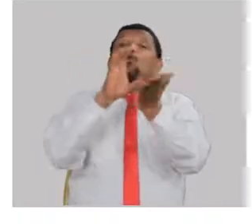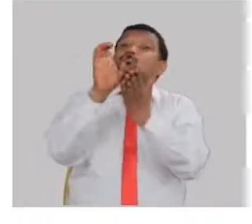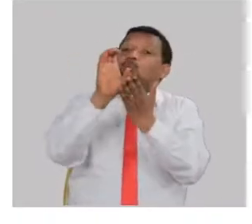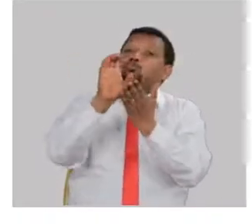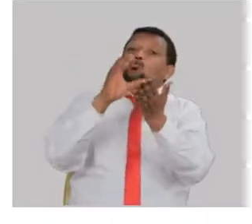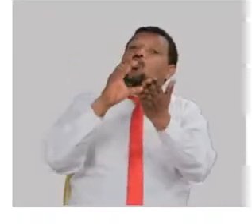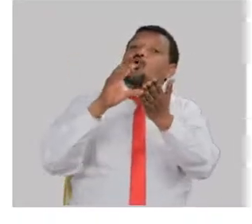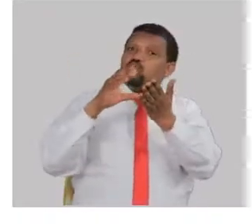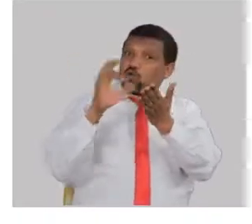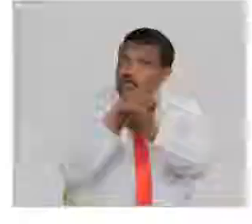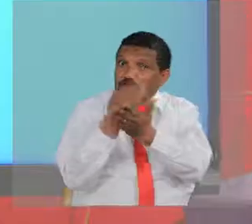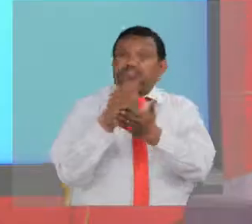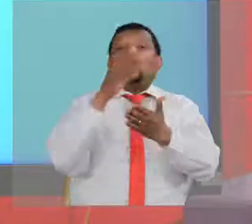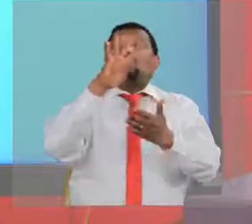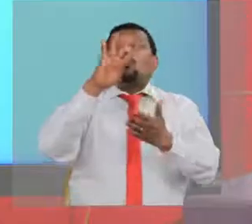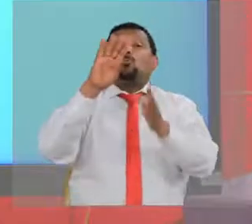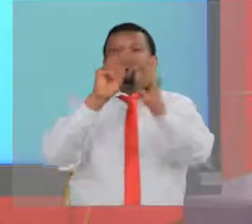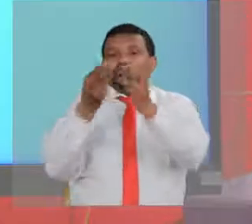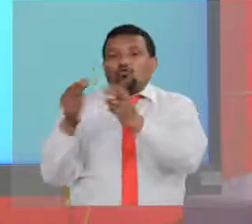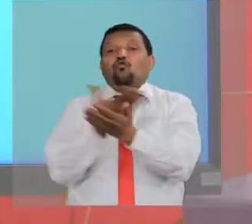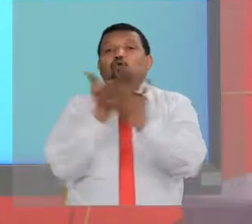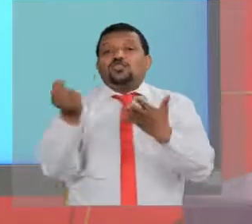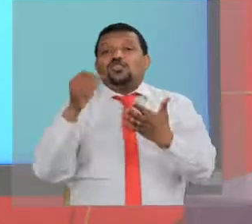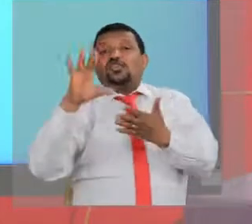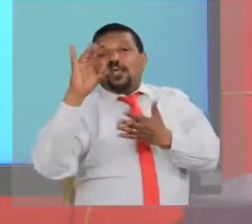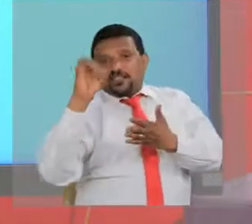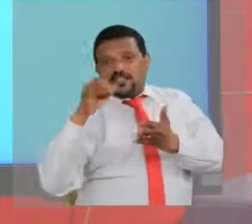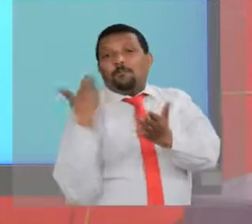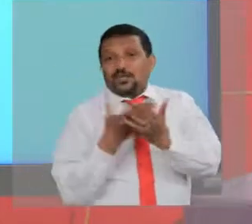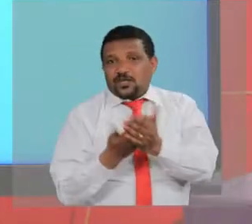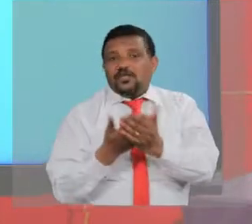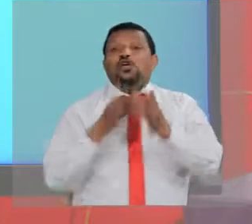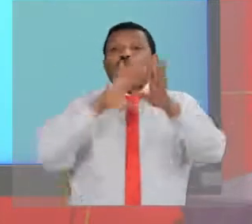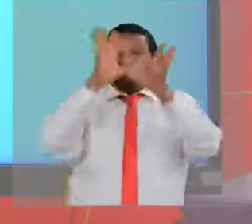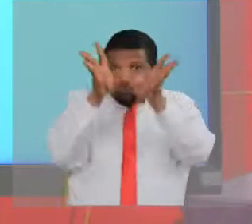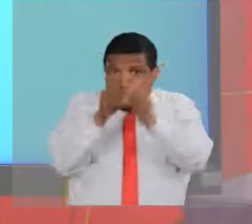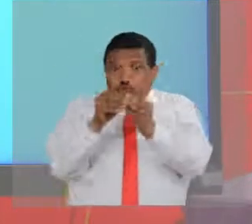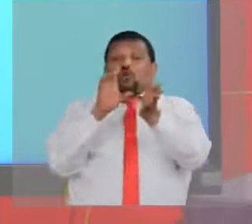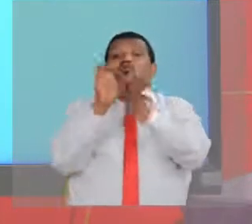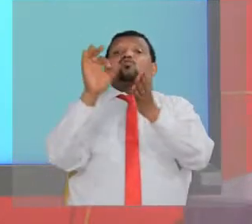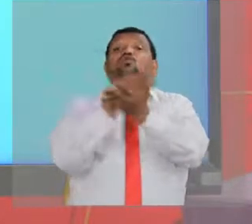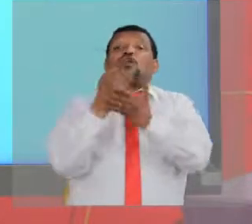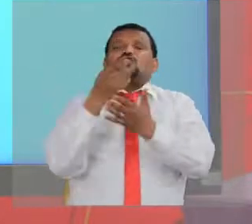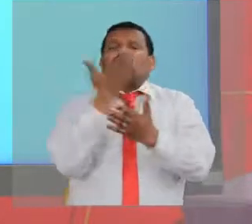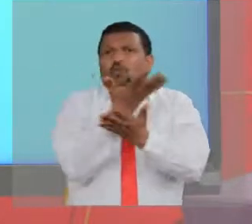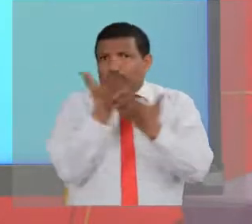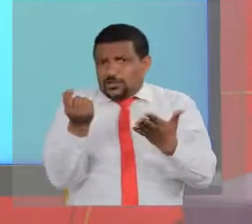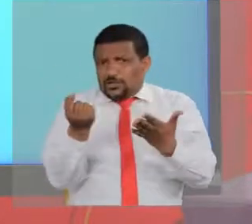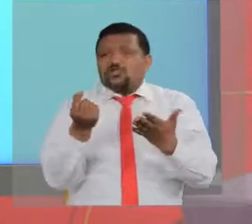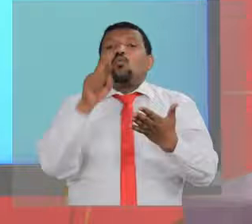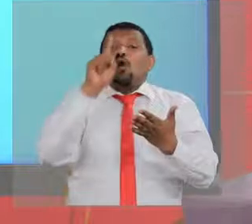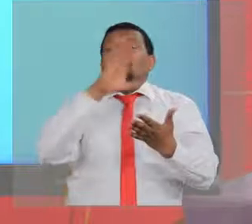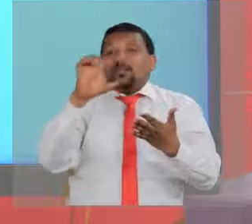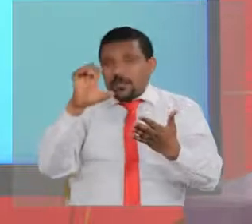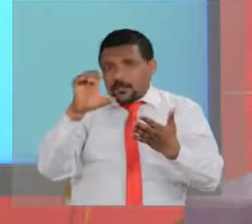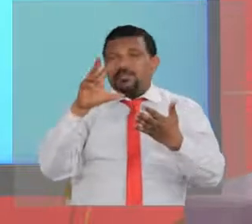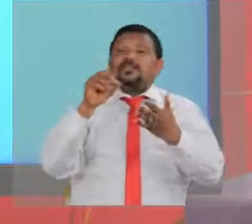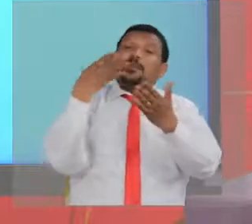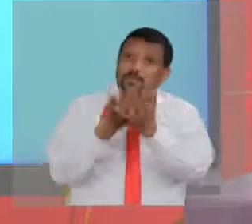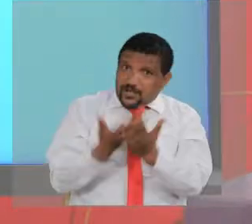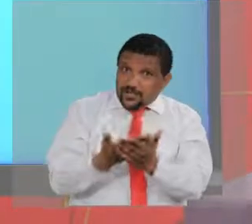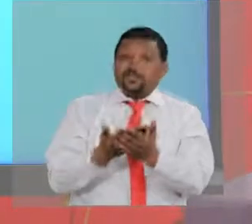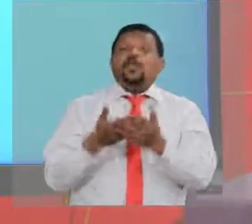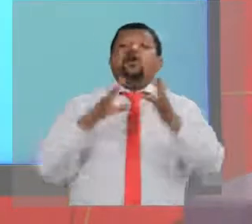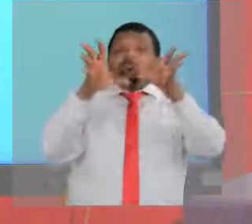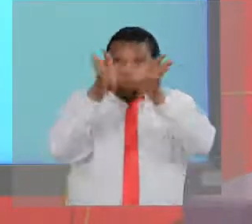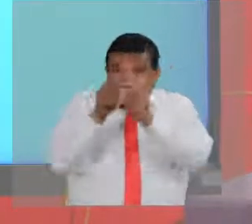of a commodity is 80 birr, then the total cost of producing a commodity is 180 birr. Finally, if the total